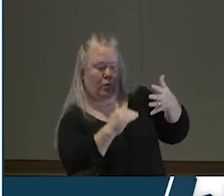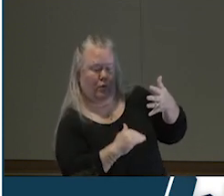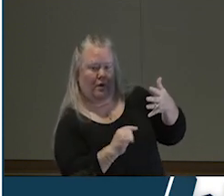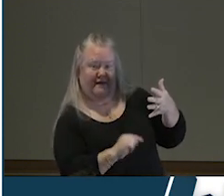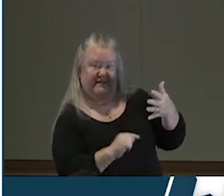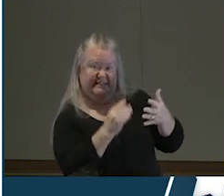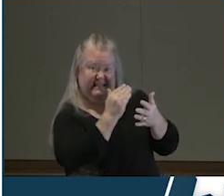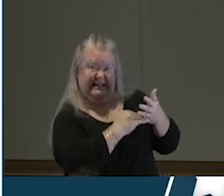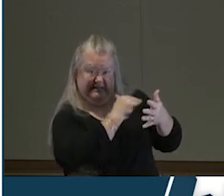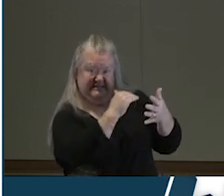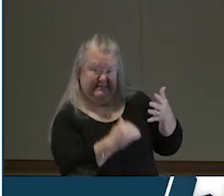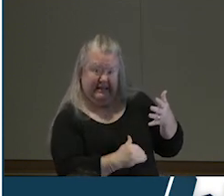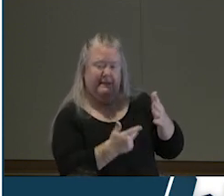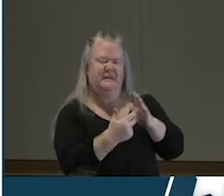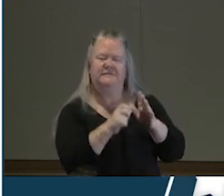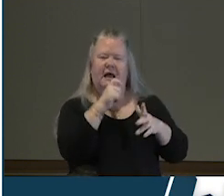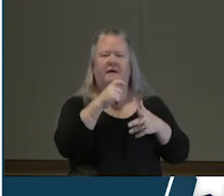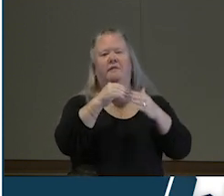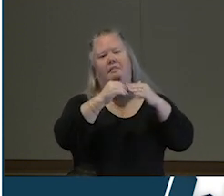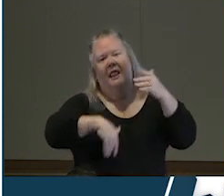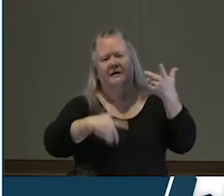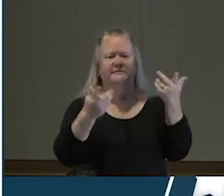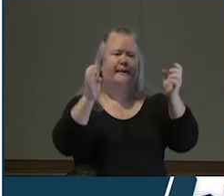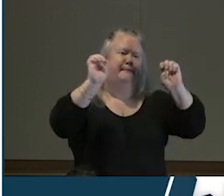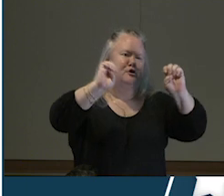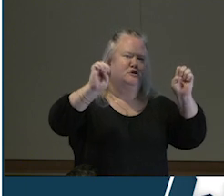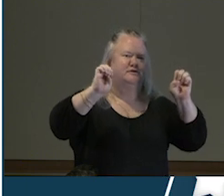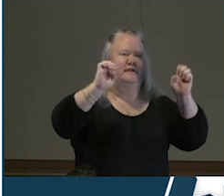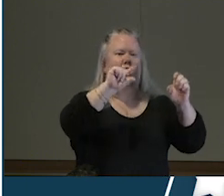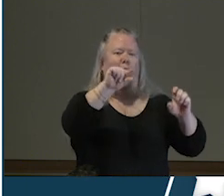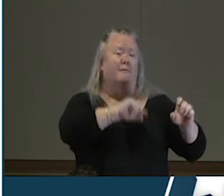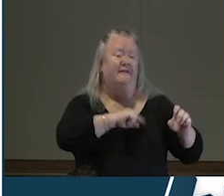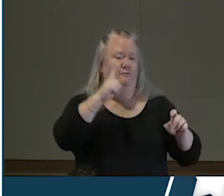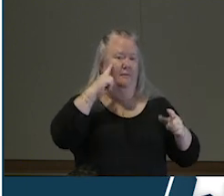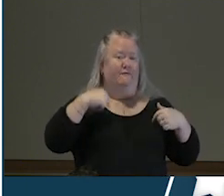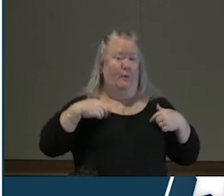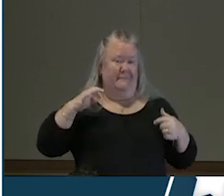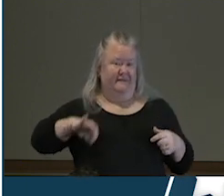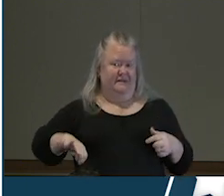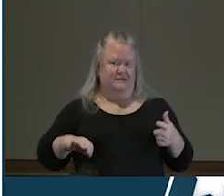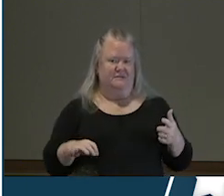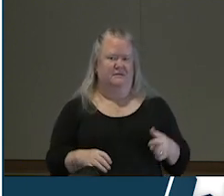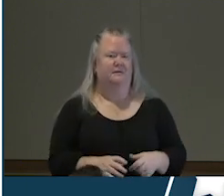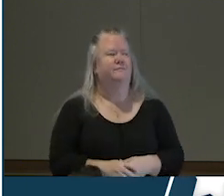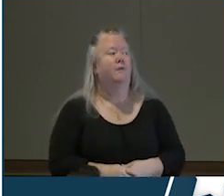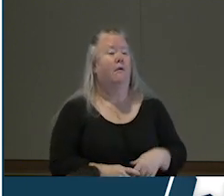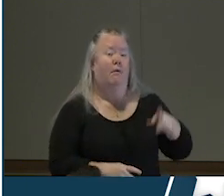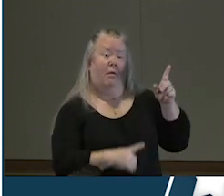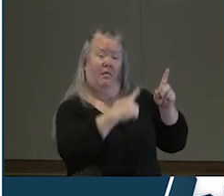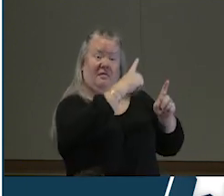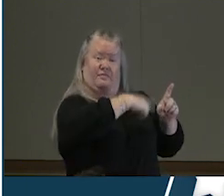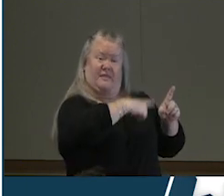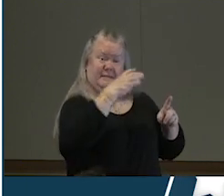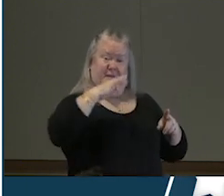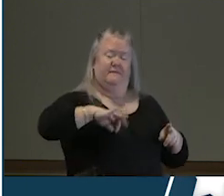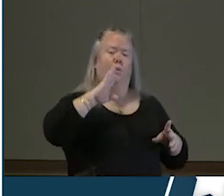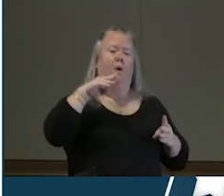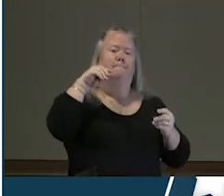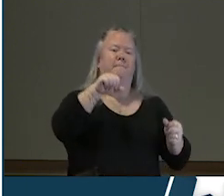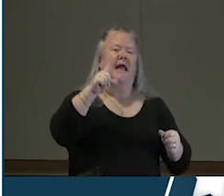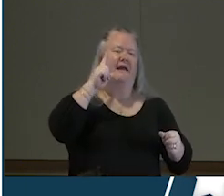waiting list, right? I have less emergency factors qualifying me for benefit. these benefits are going to pay for